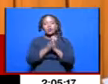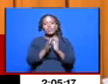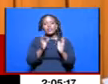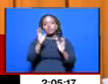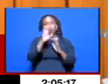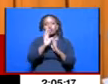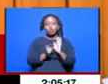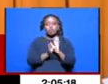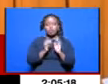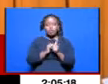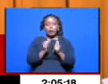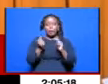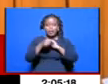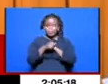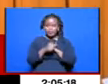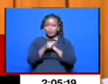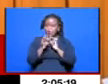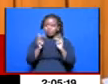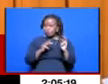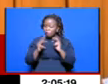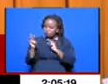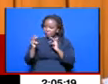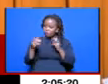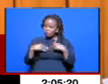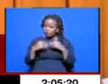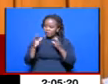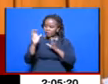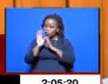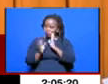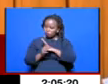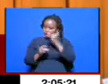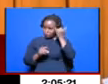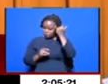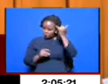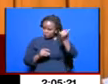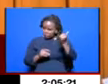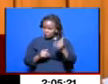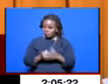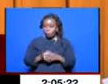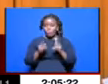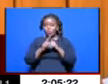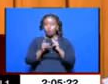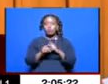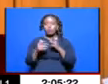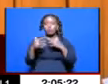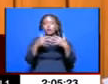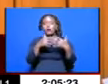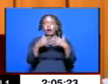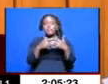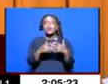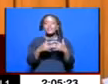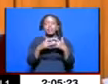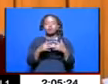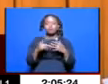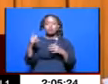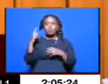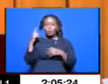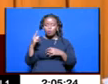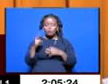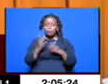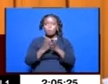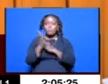the migration and success of a constitutional idea, in the American Journal of Comparative Law, drew attention